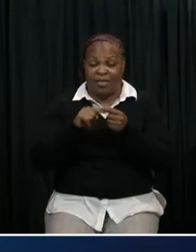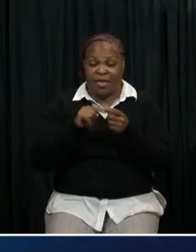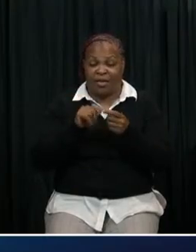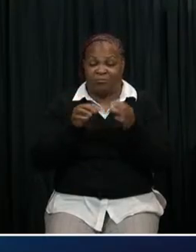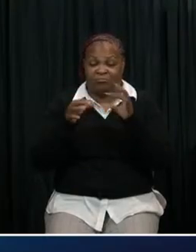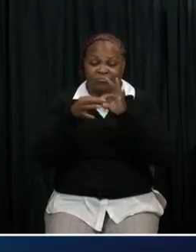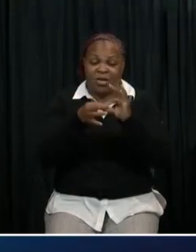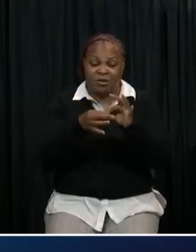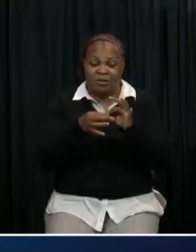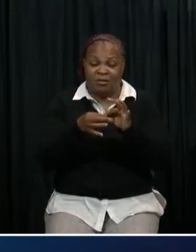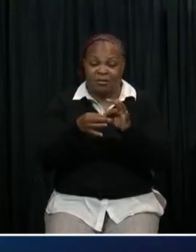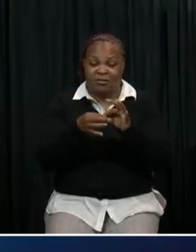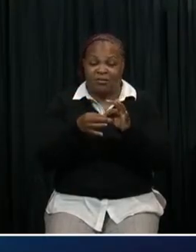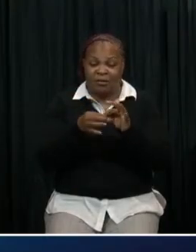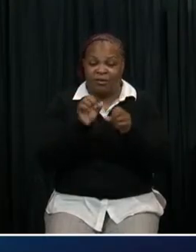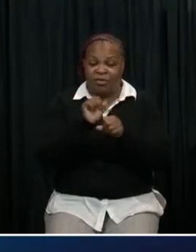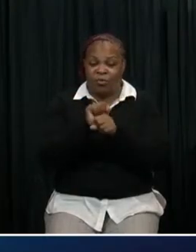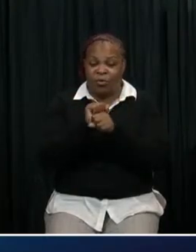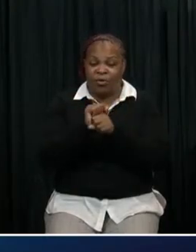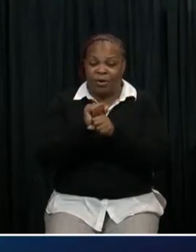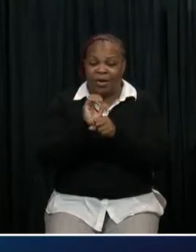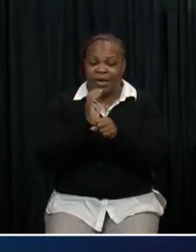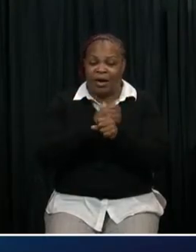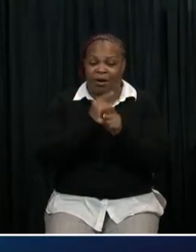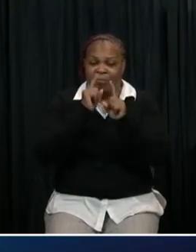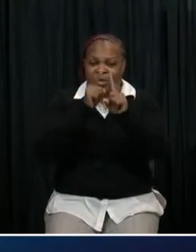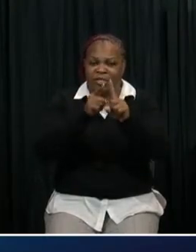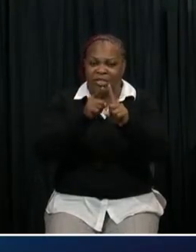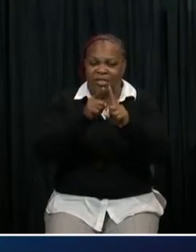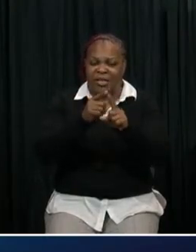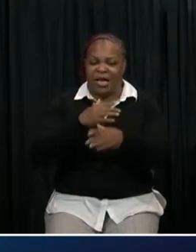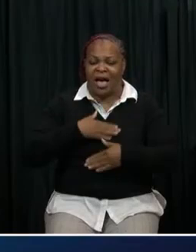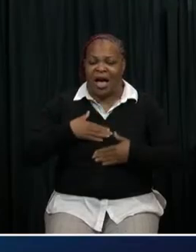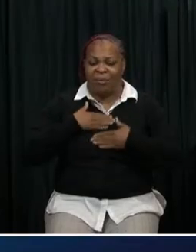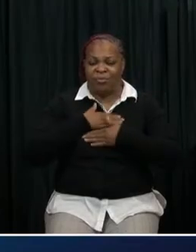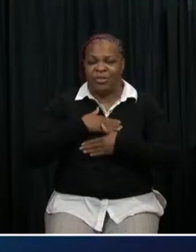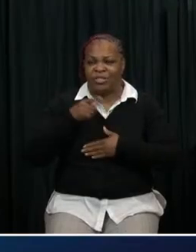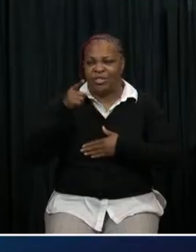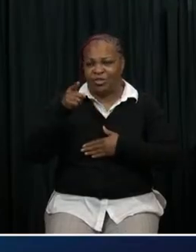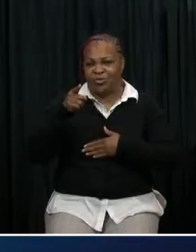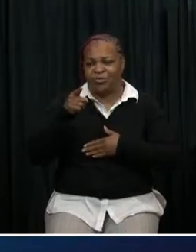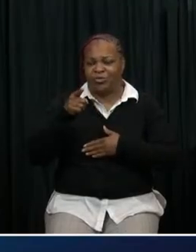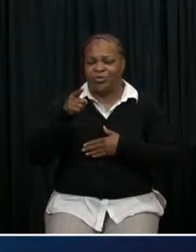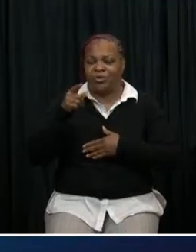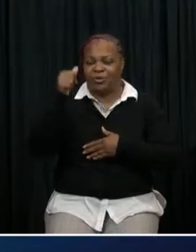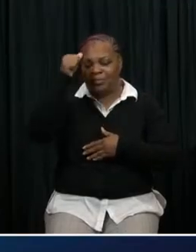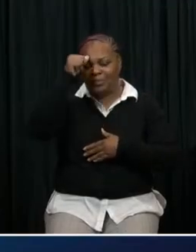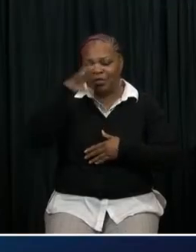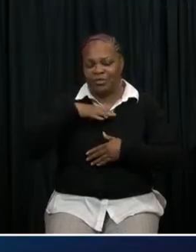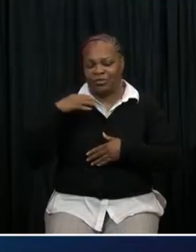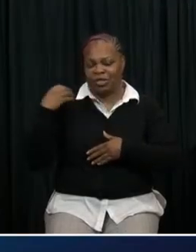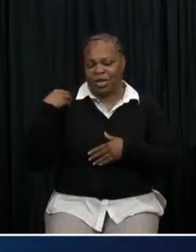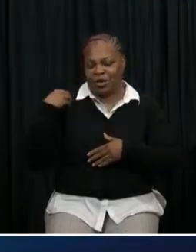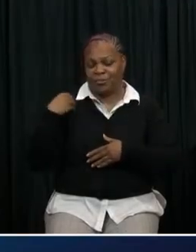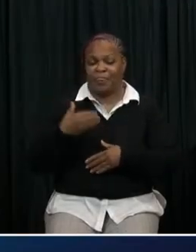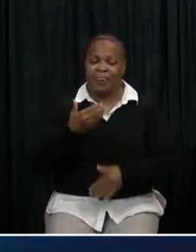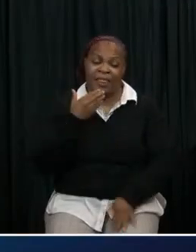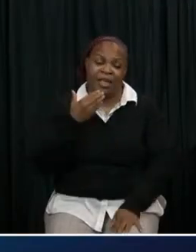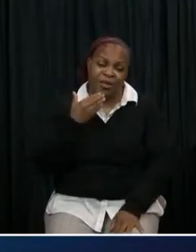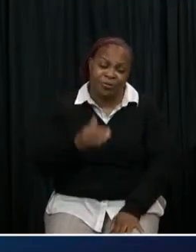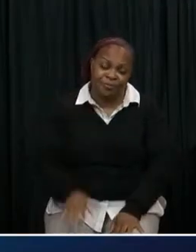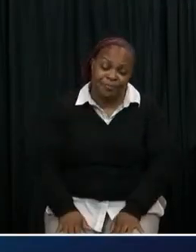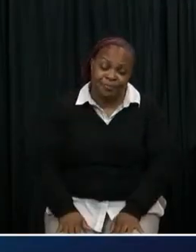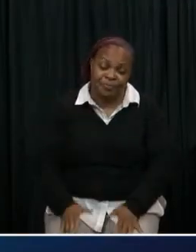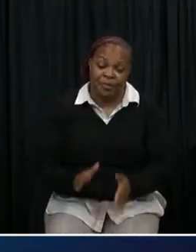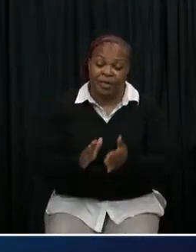the work of the mission. I appreciate you, Mr. Chairperson. Thank you. Thank you, Brother Musa. Now